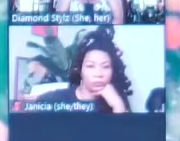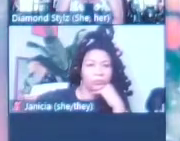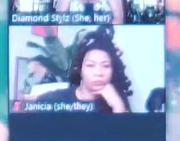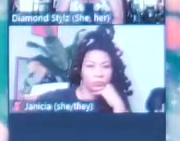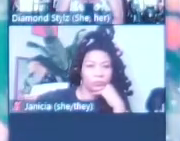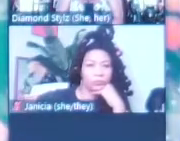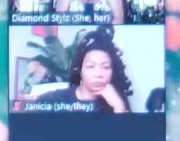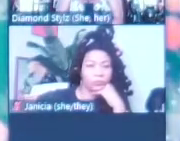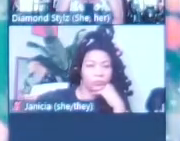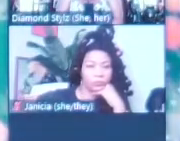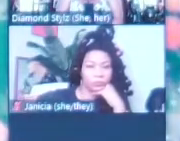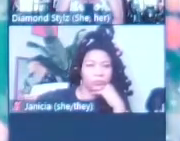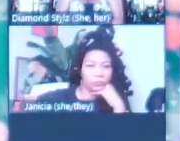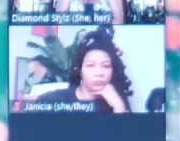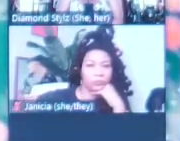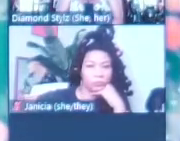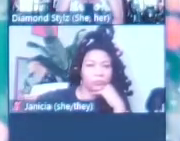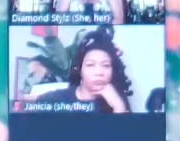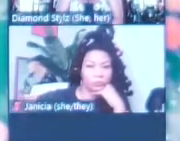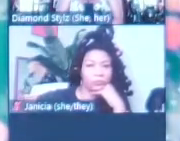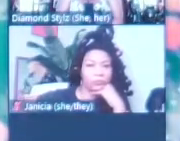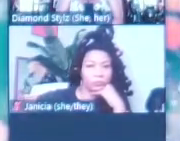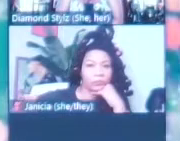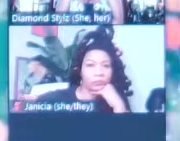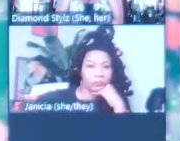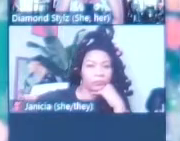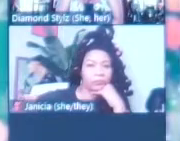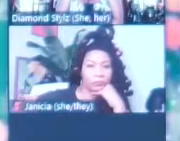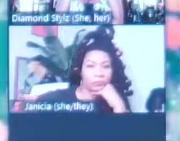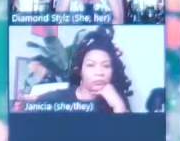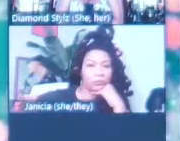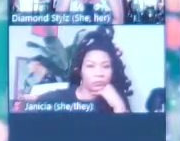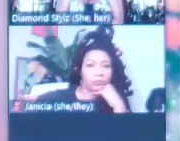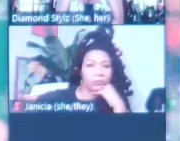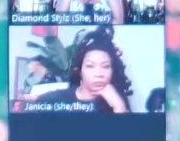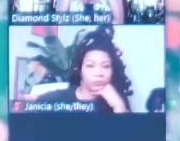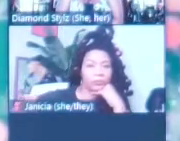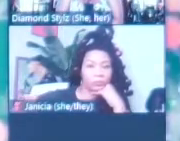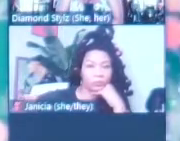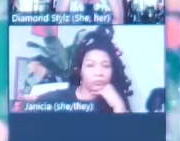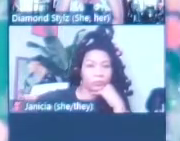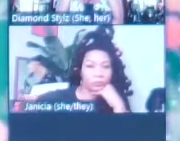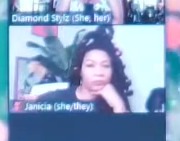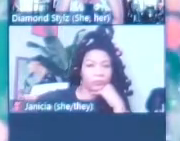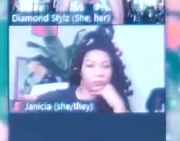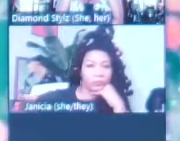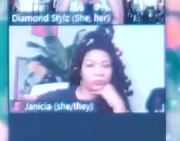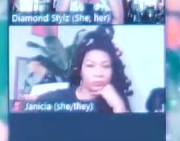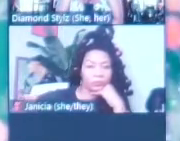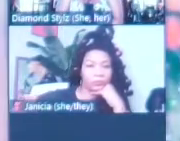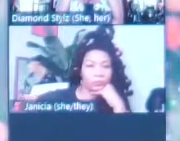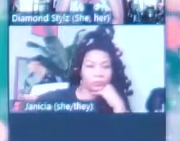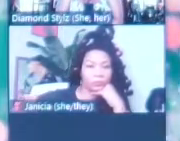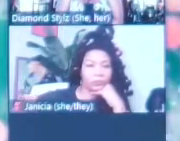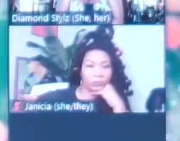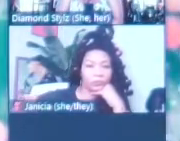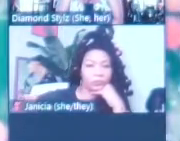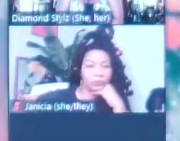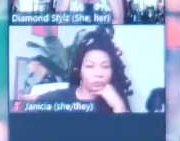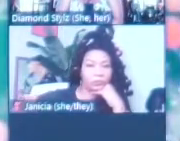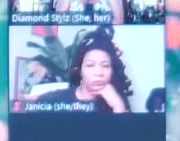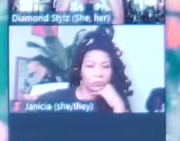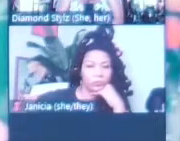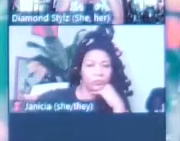queen and or the bitch, right? The welfare queen trope has gone down from every generation, right? The idea that we